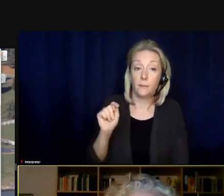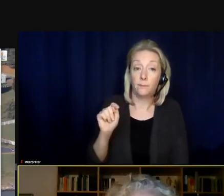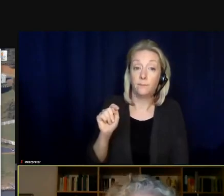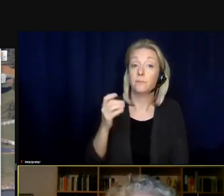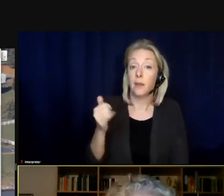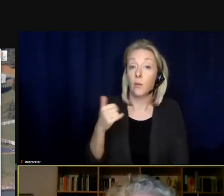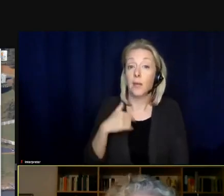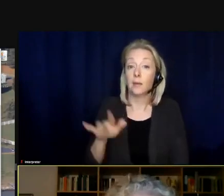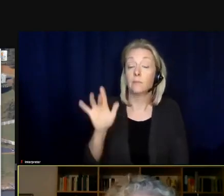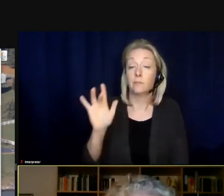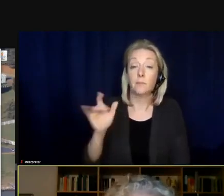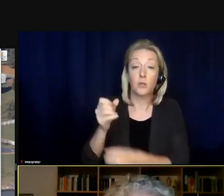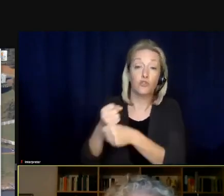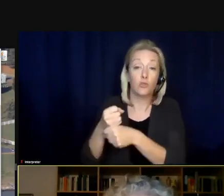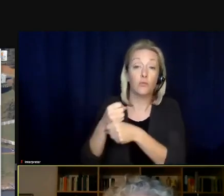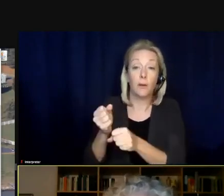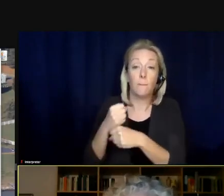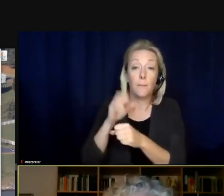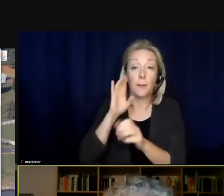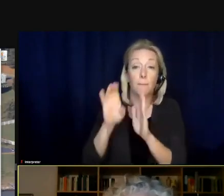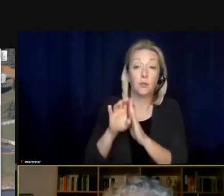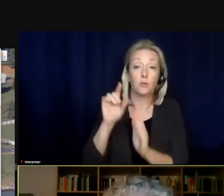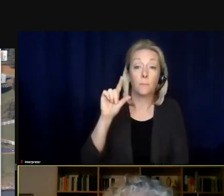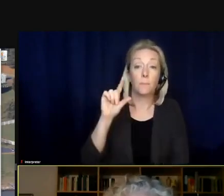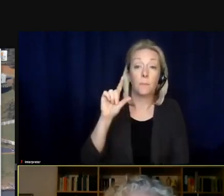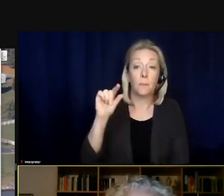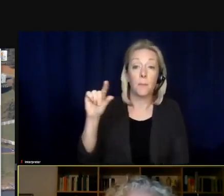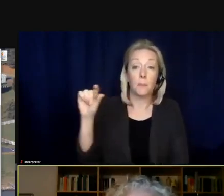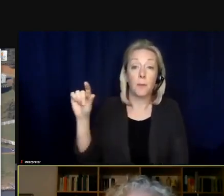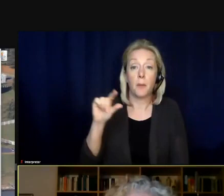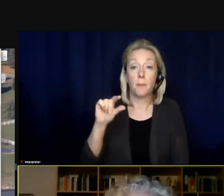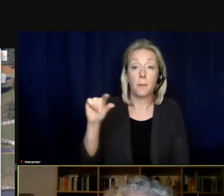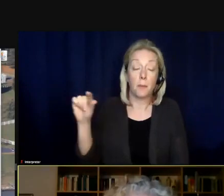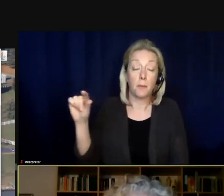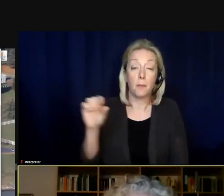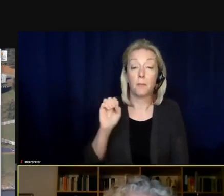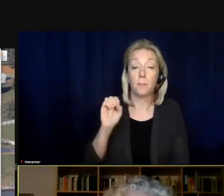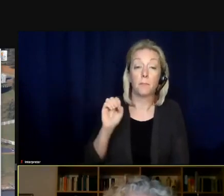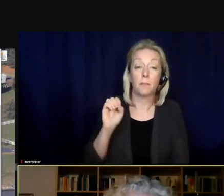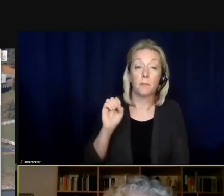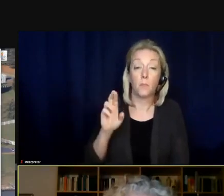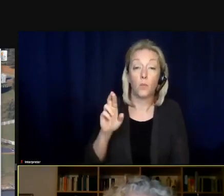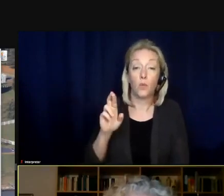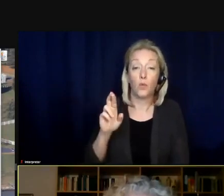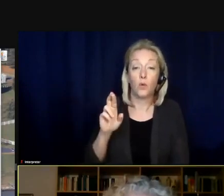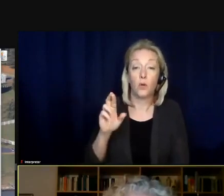and do what we did before. We can also add the sign graphics. We can do,